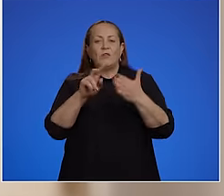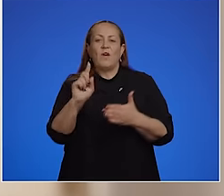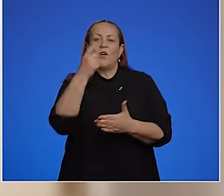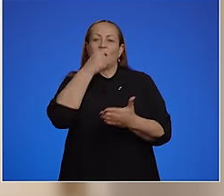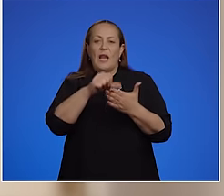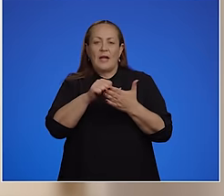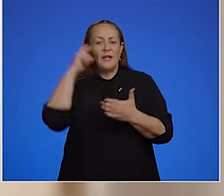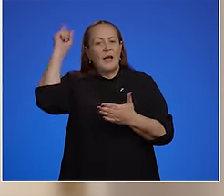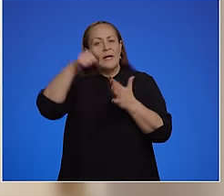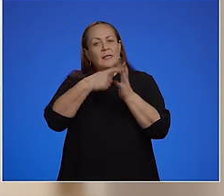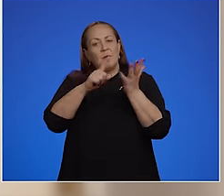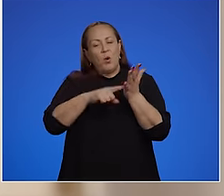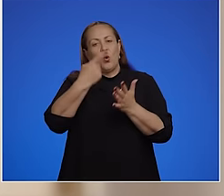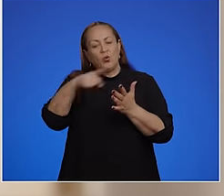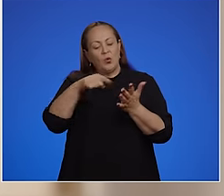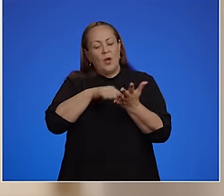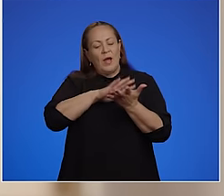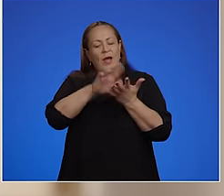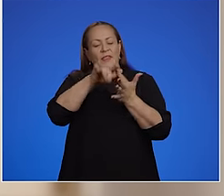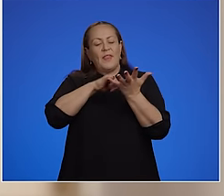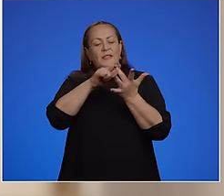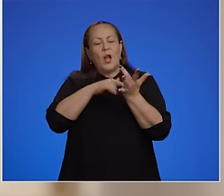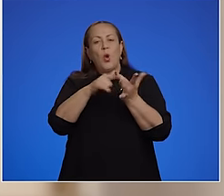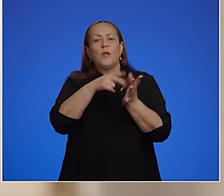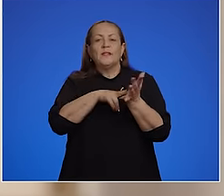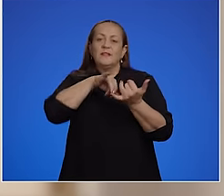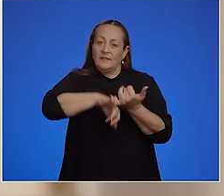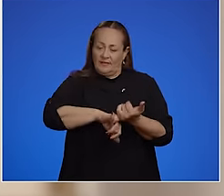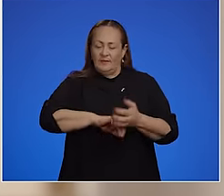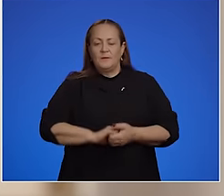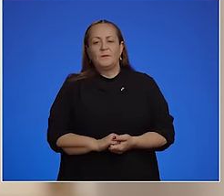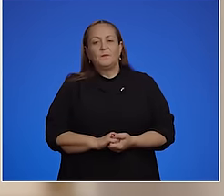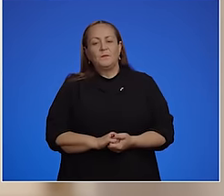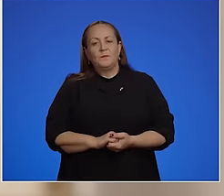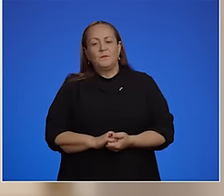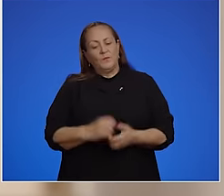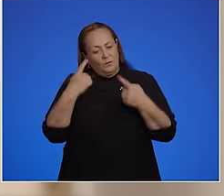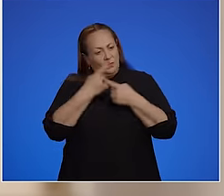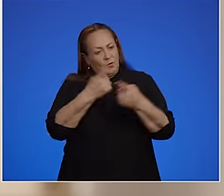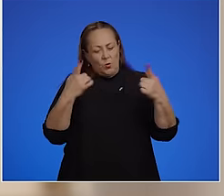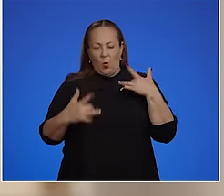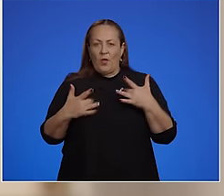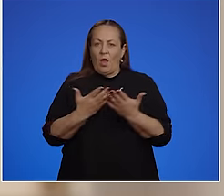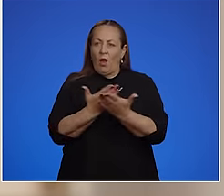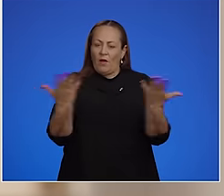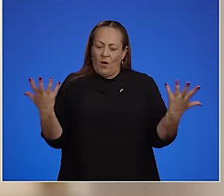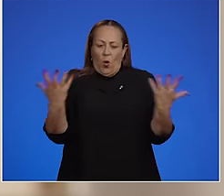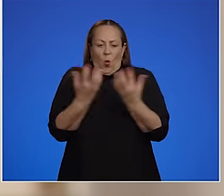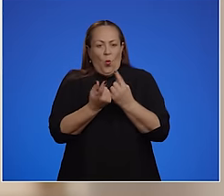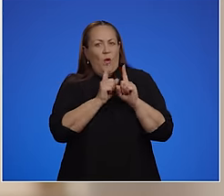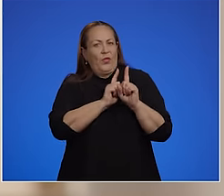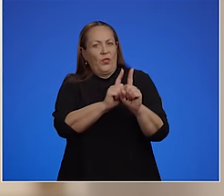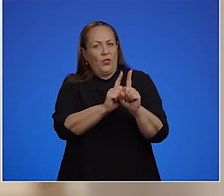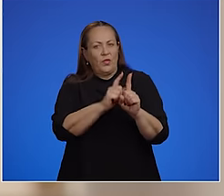Reading from the first letter of St. Paul to the Thessalonians. You observed the sort of life we lived when we were with